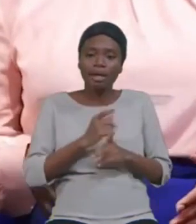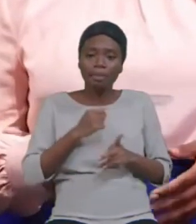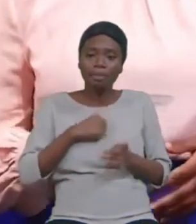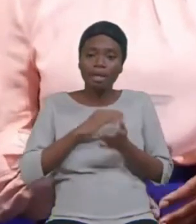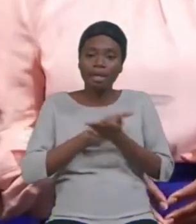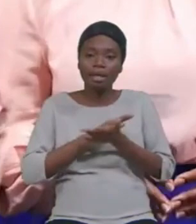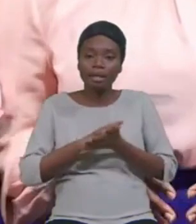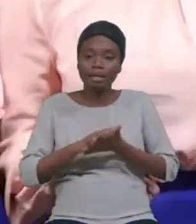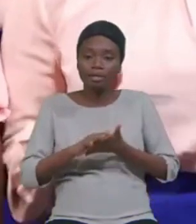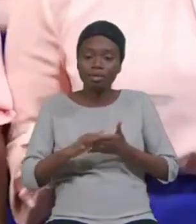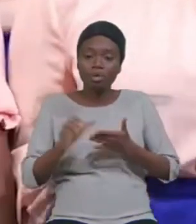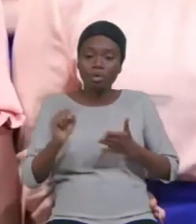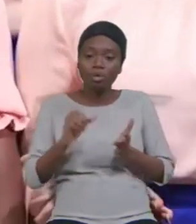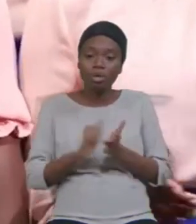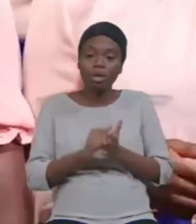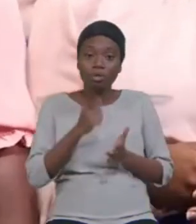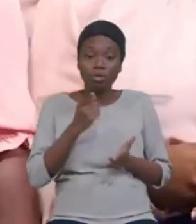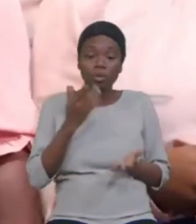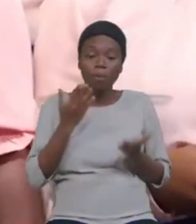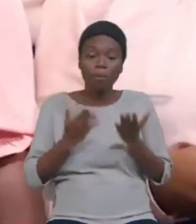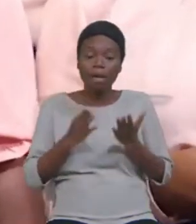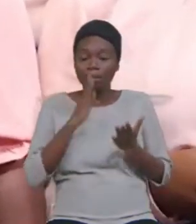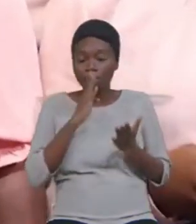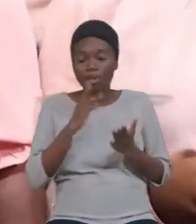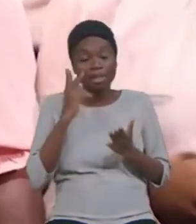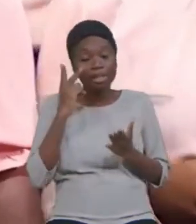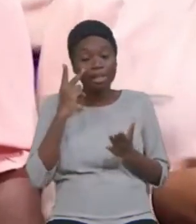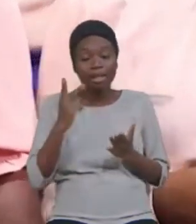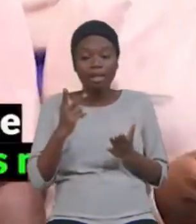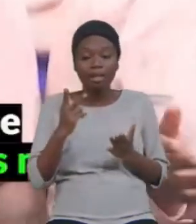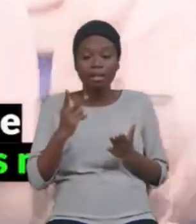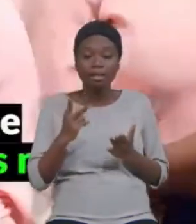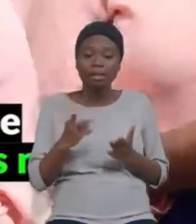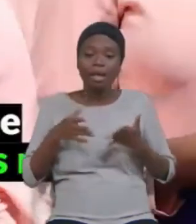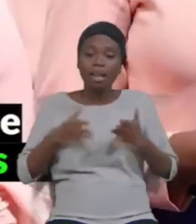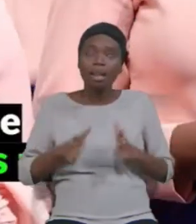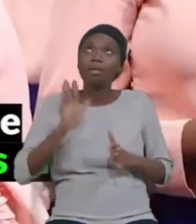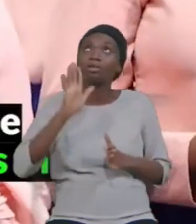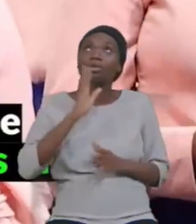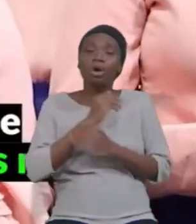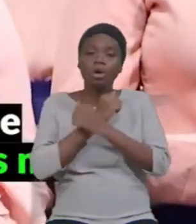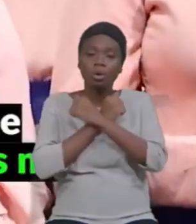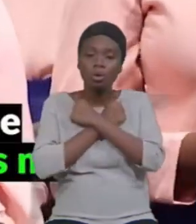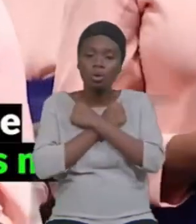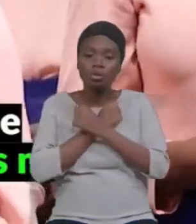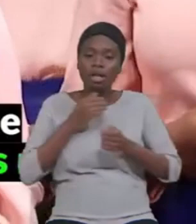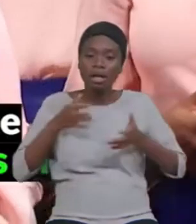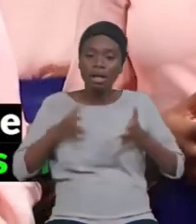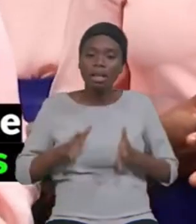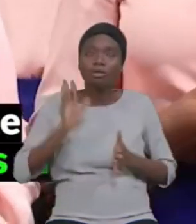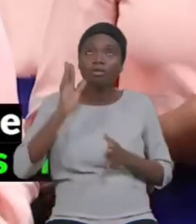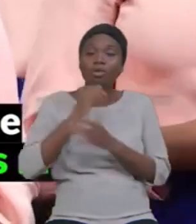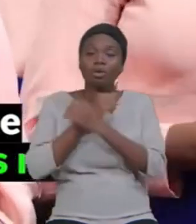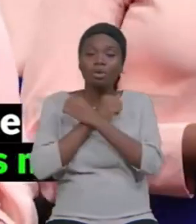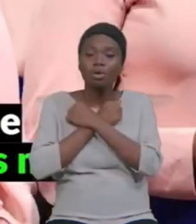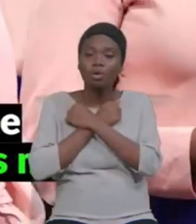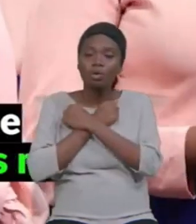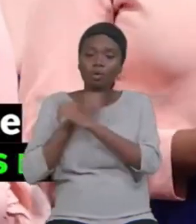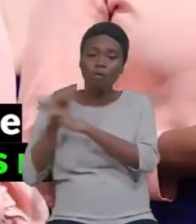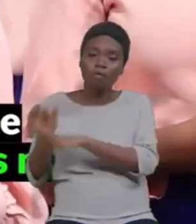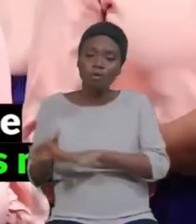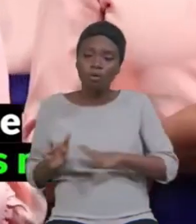clean so that you might be seen. Let your love Let your